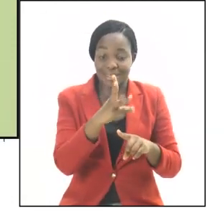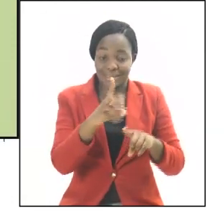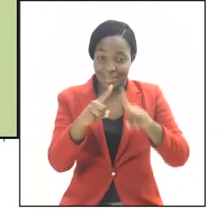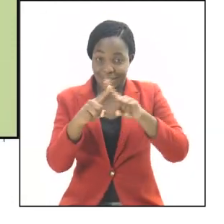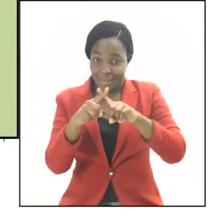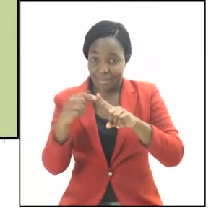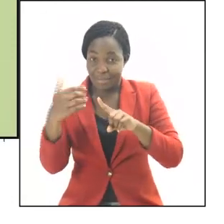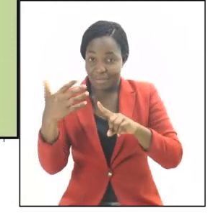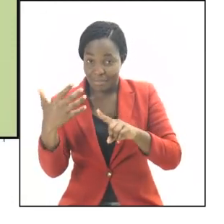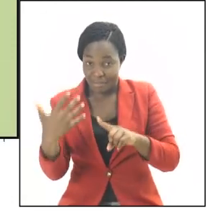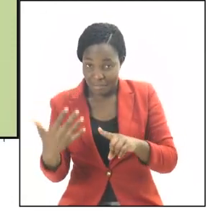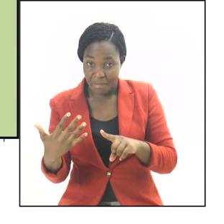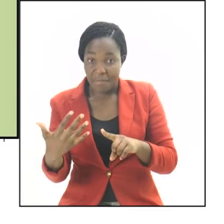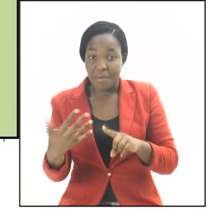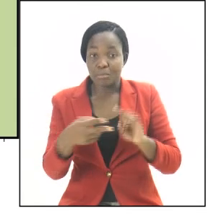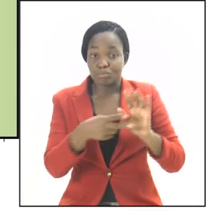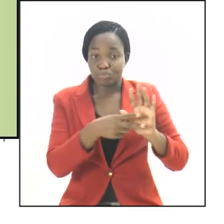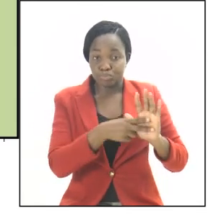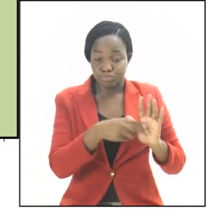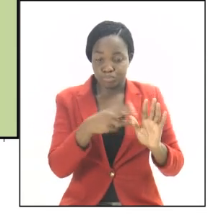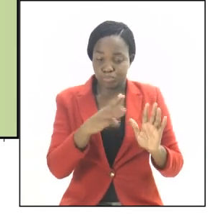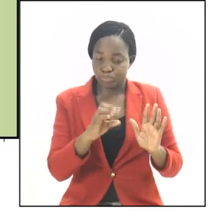is 30 centimeters squared.